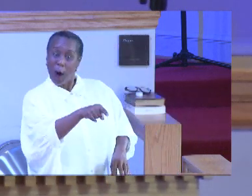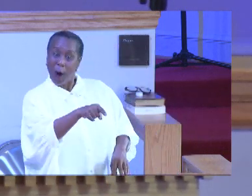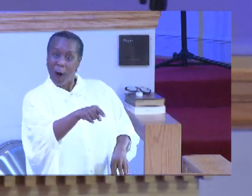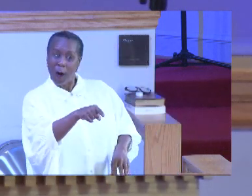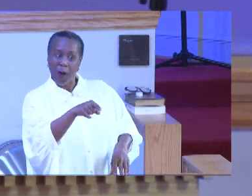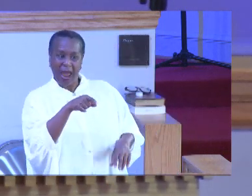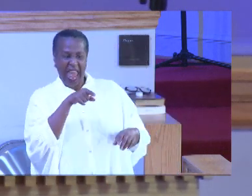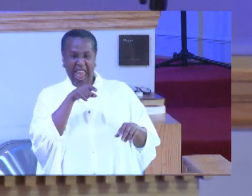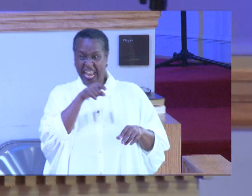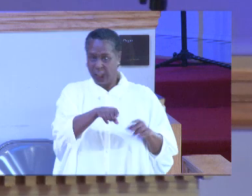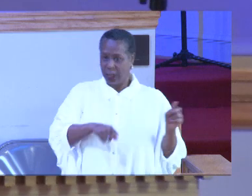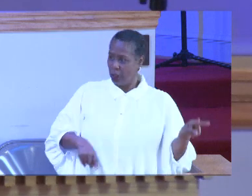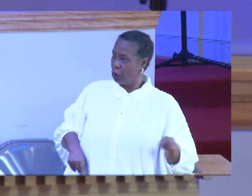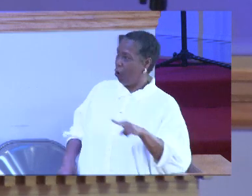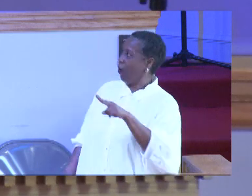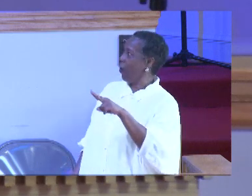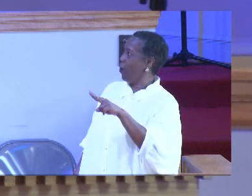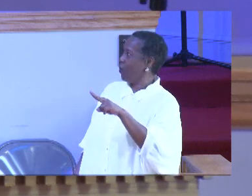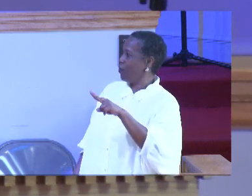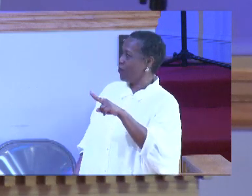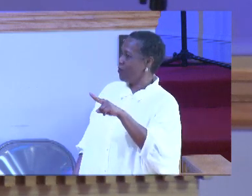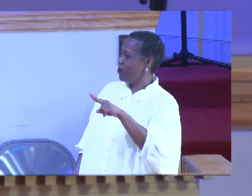she turned.